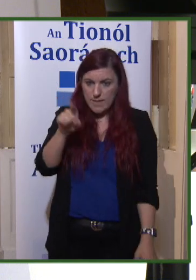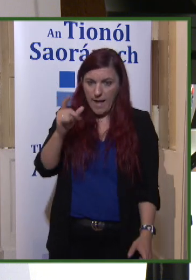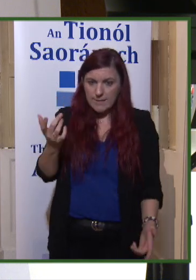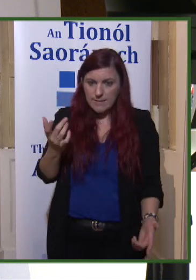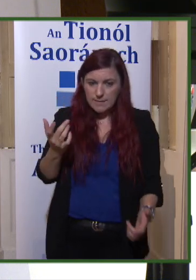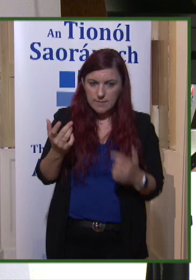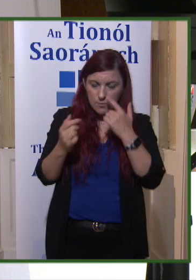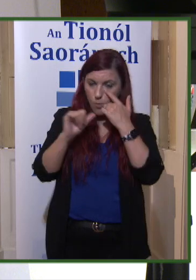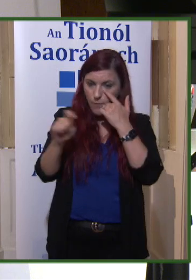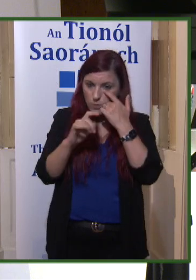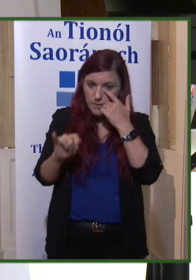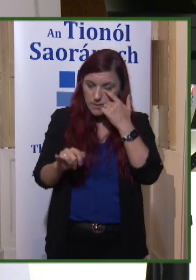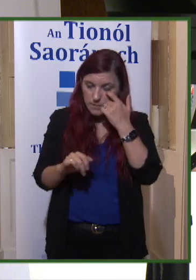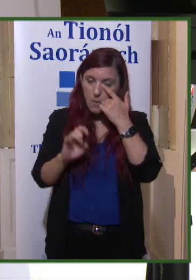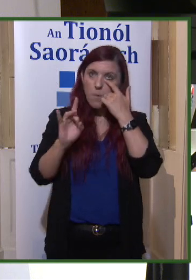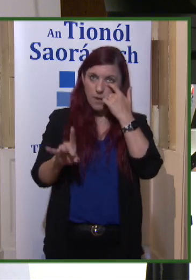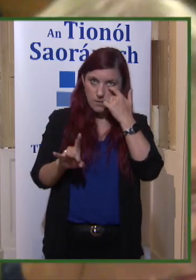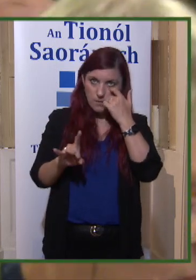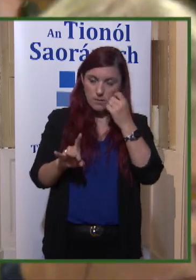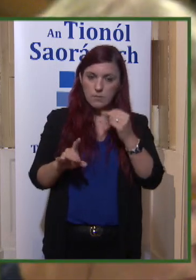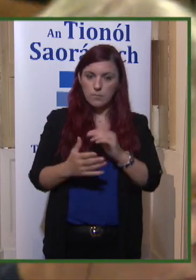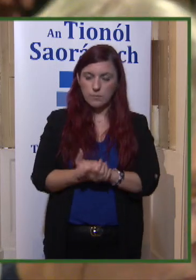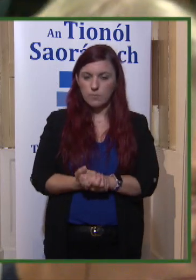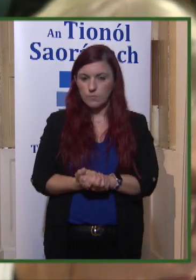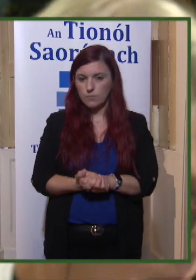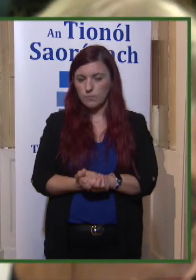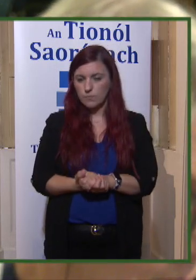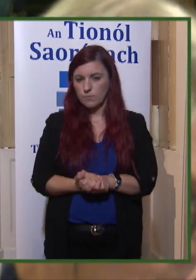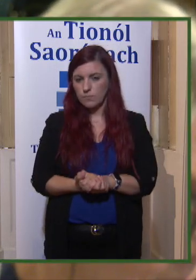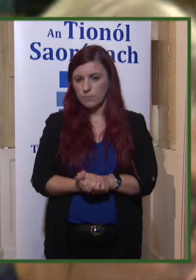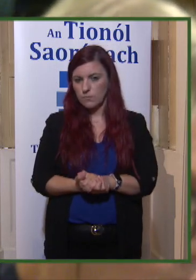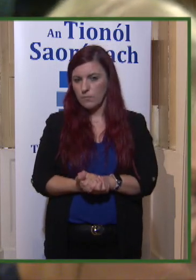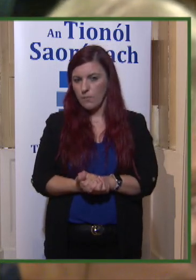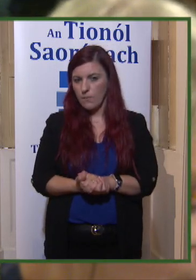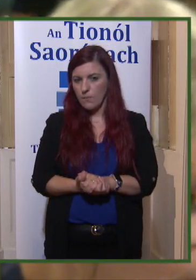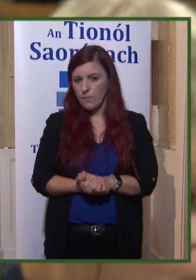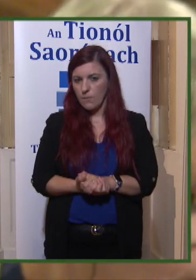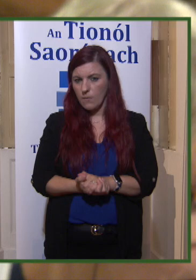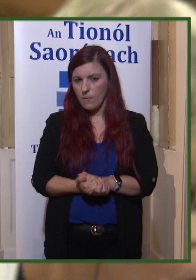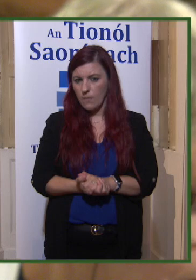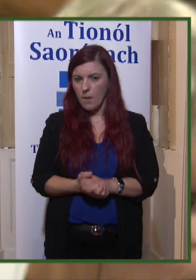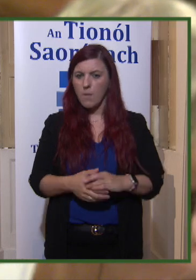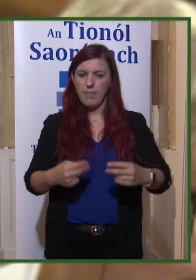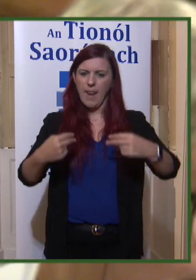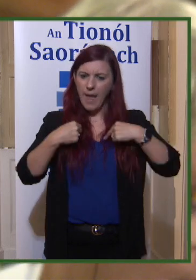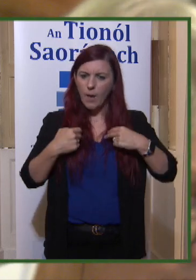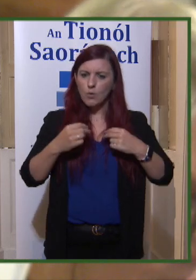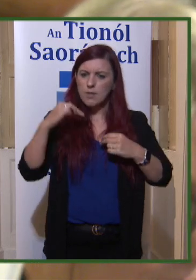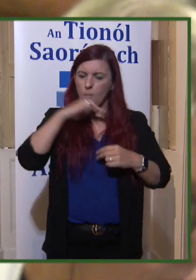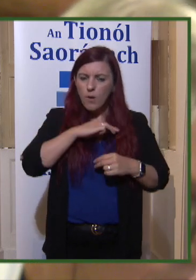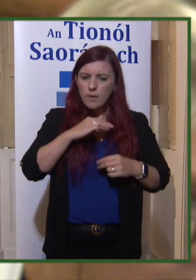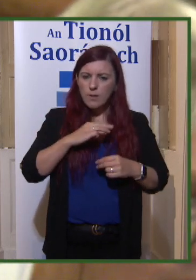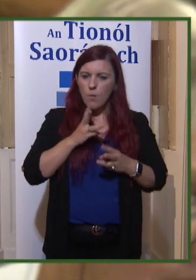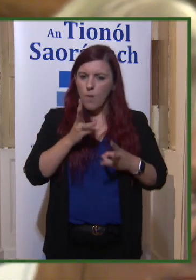simply don't vote for it. Okay, so an addendum to that is that language is important, and there's an unconscious